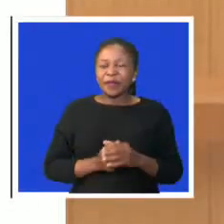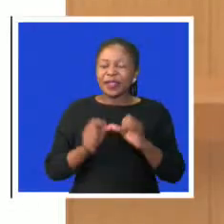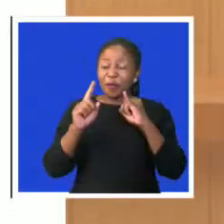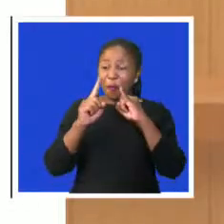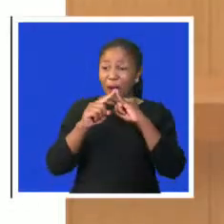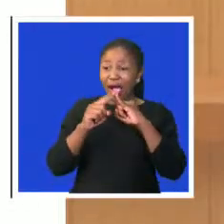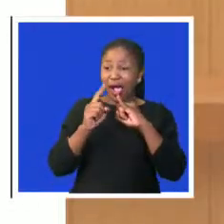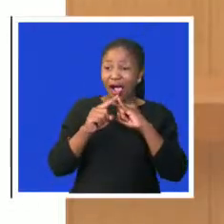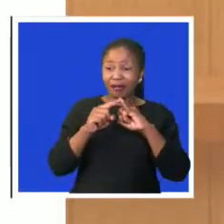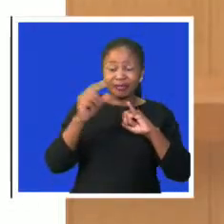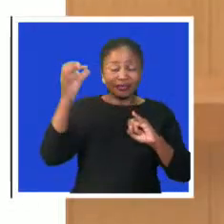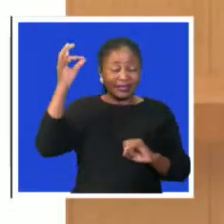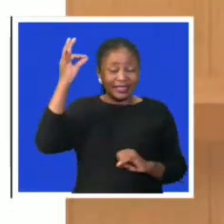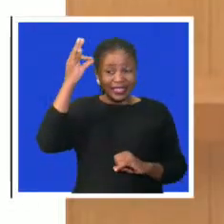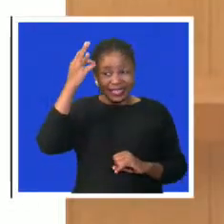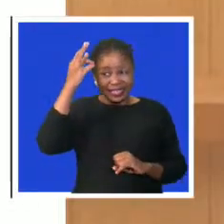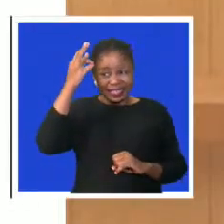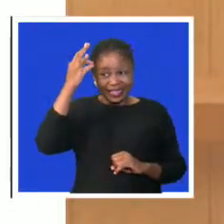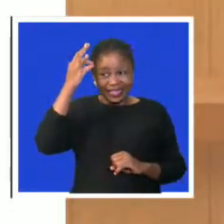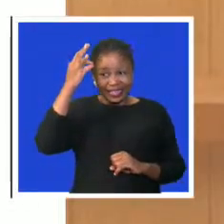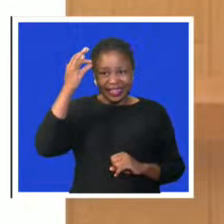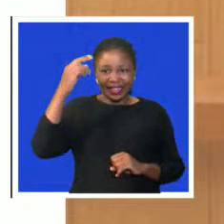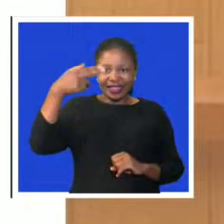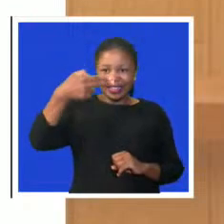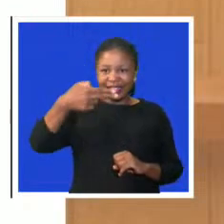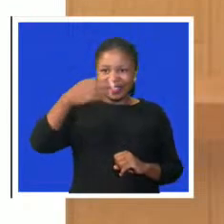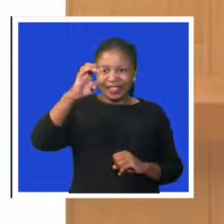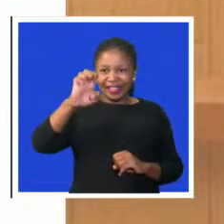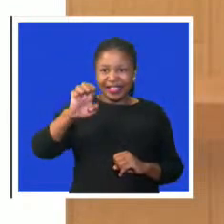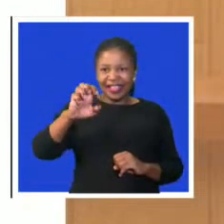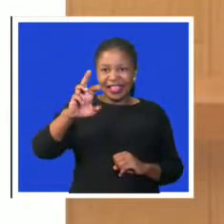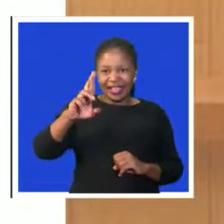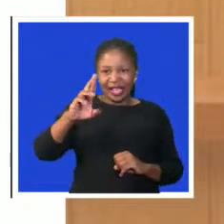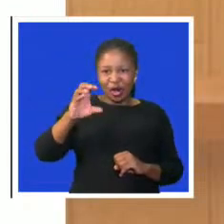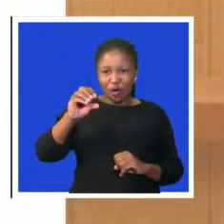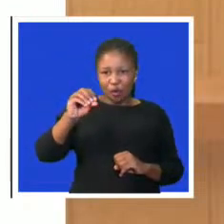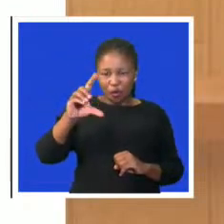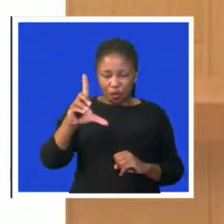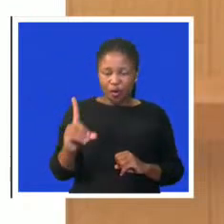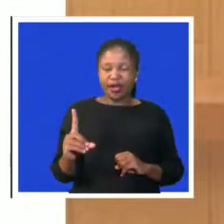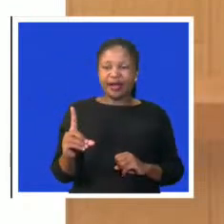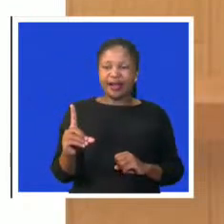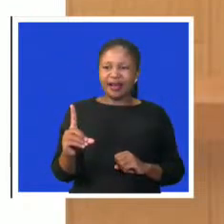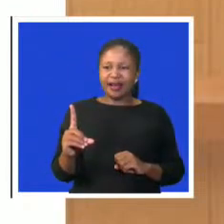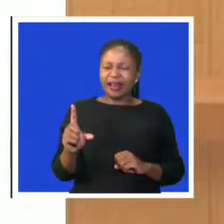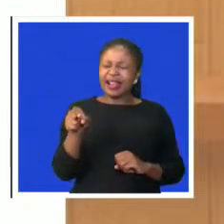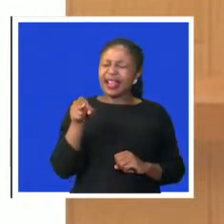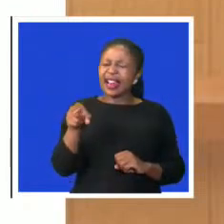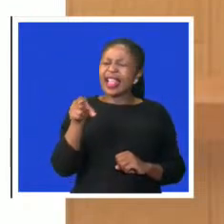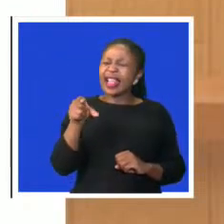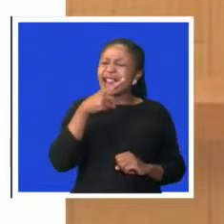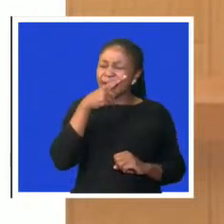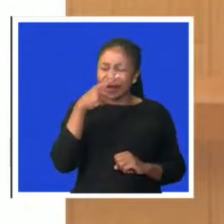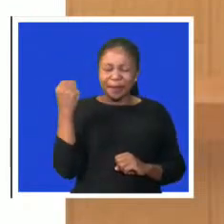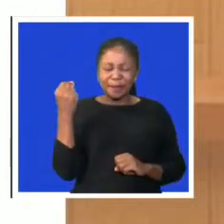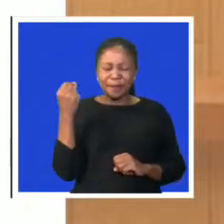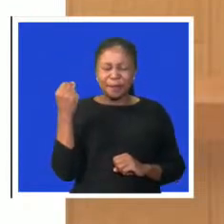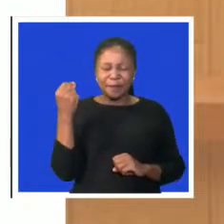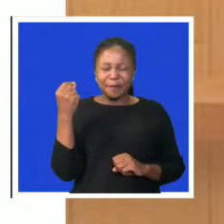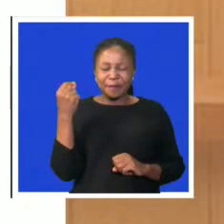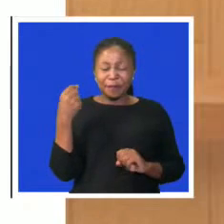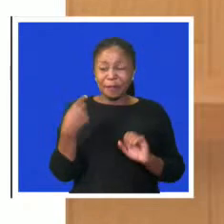title. For example, here in Swaziland, or Eswatini rather, we have a